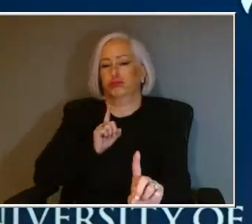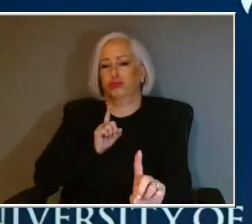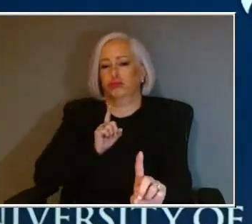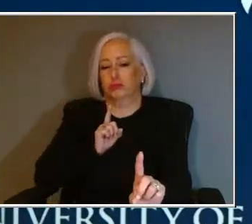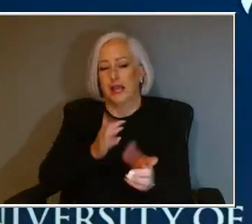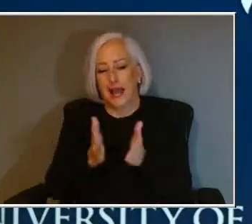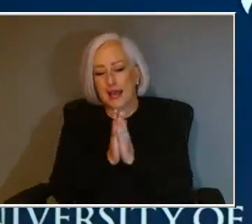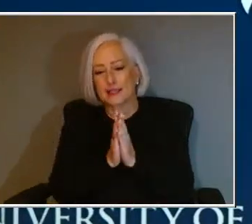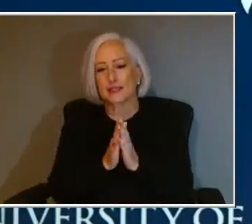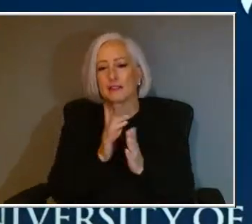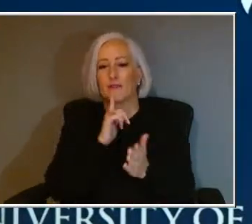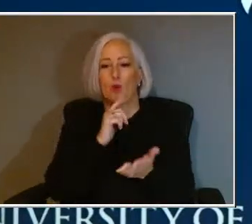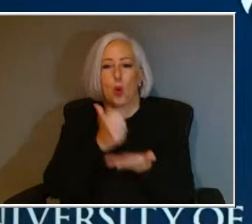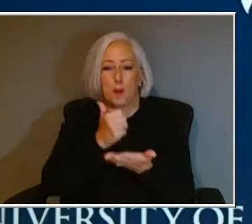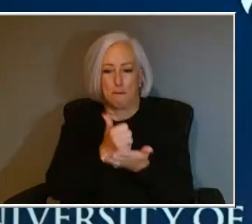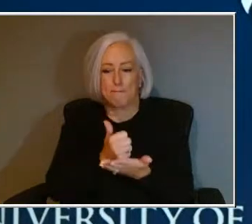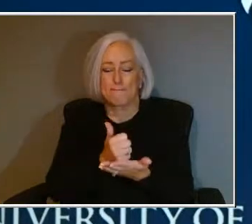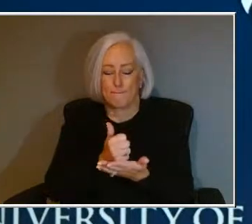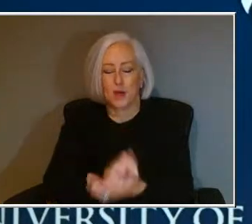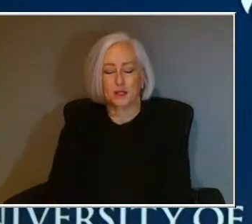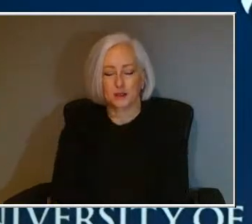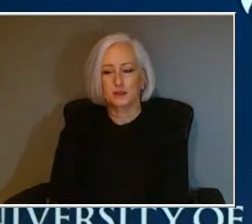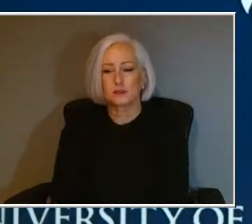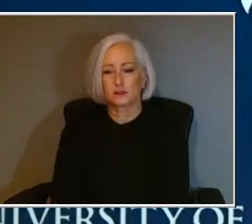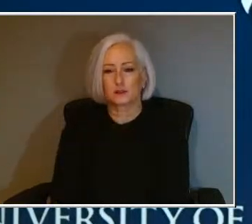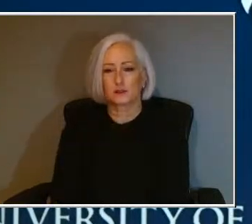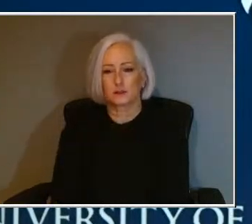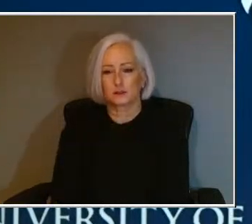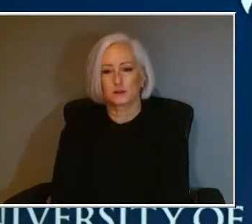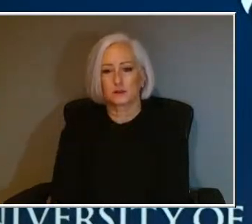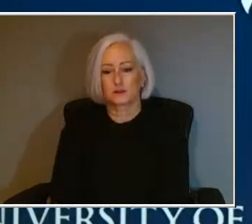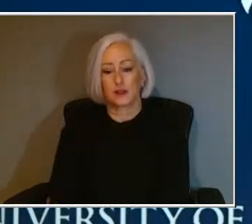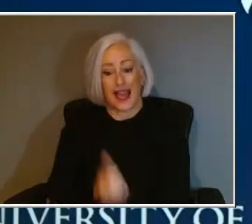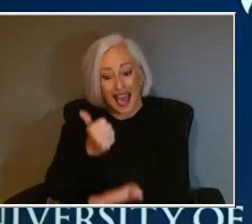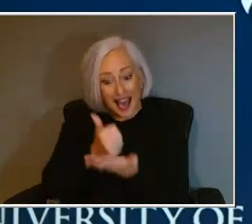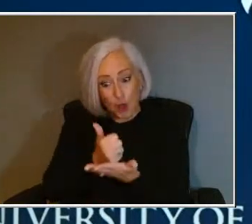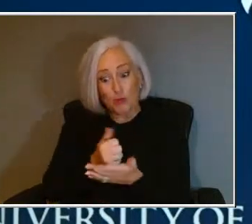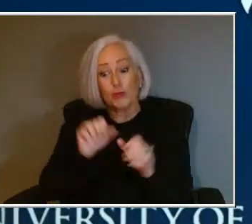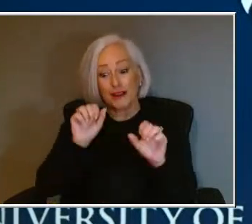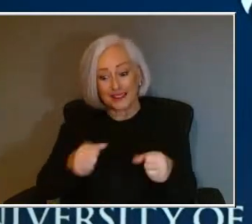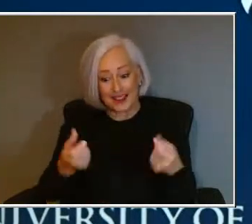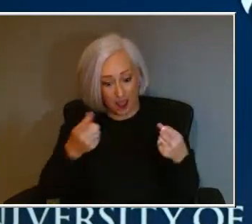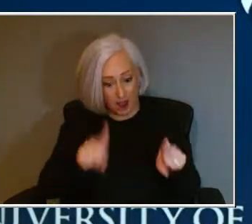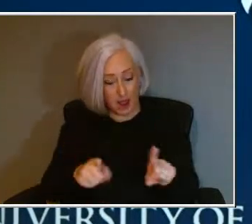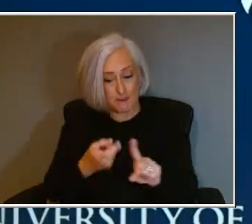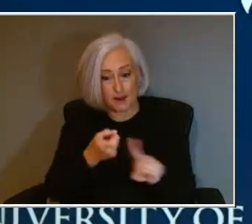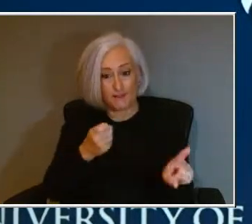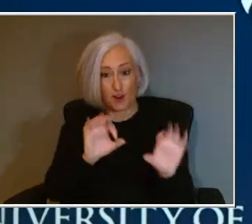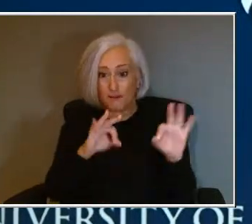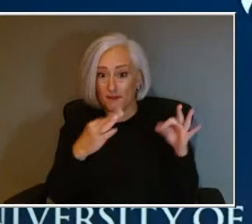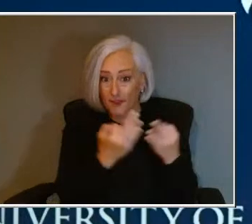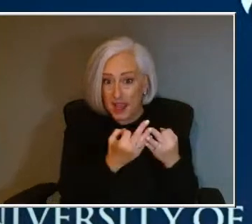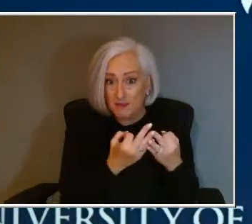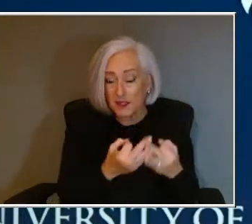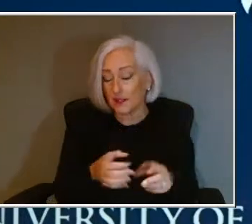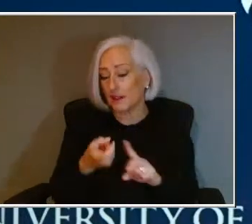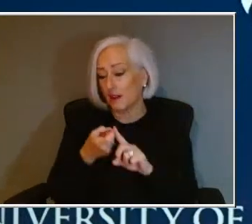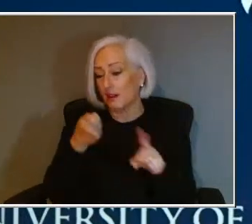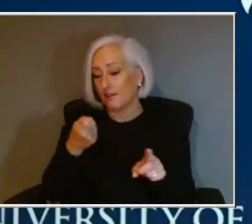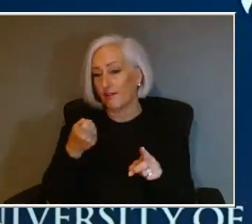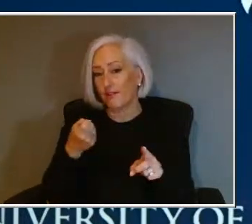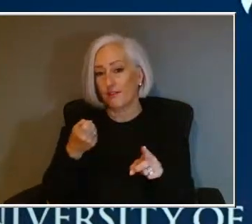for help. That help can be provided by your family, by a